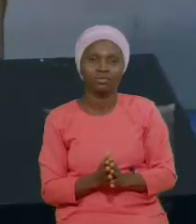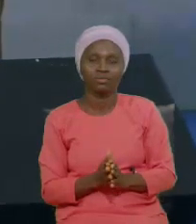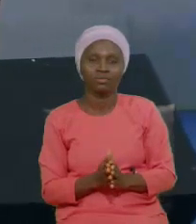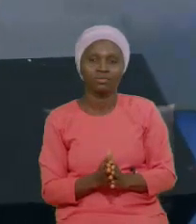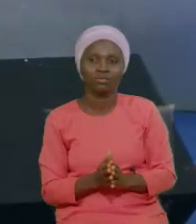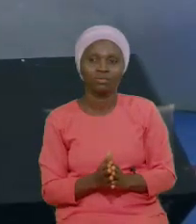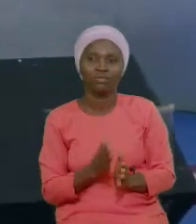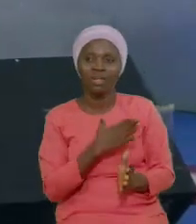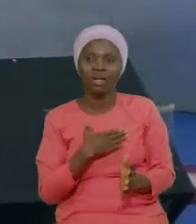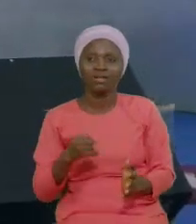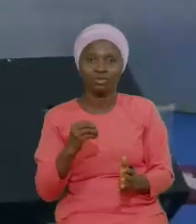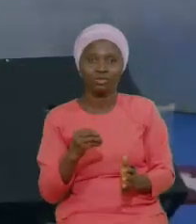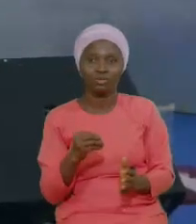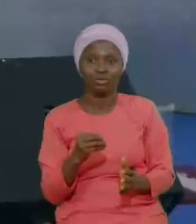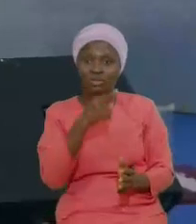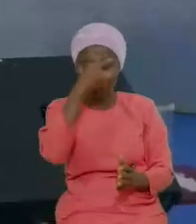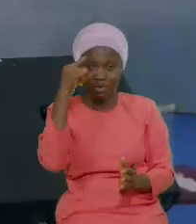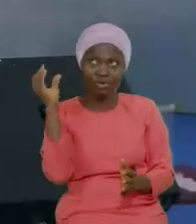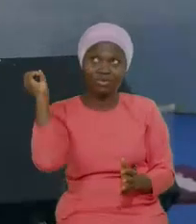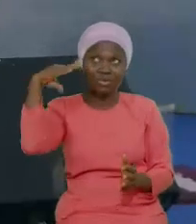And so, because grace has now come,